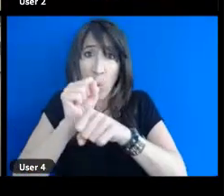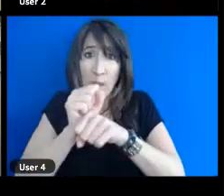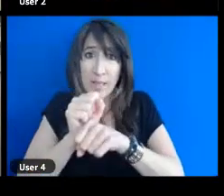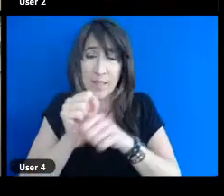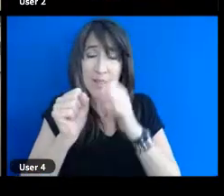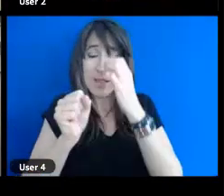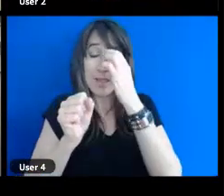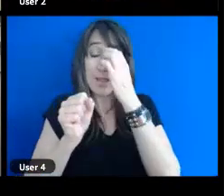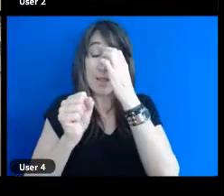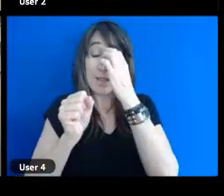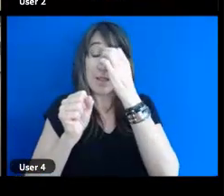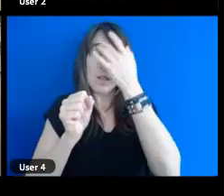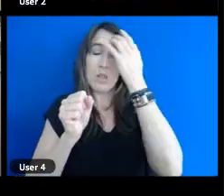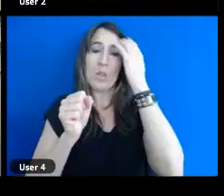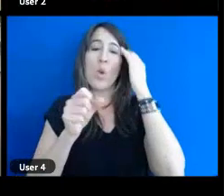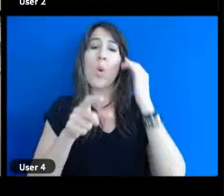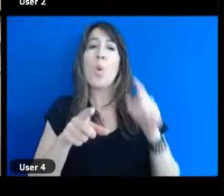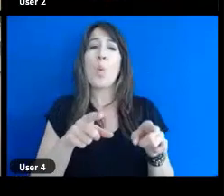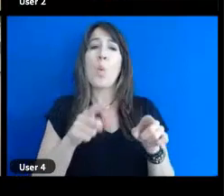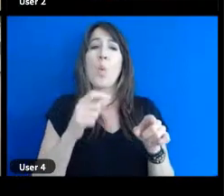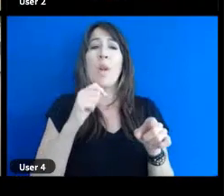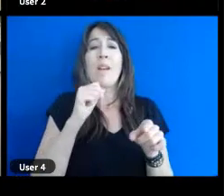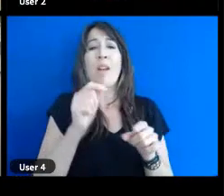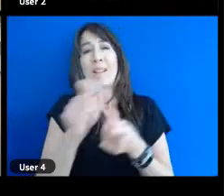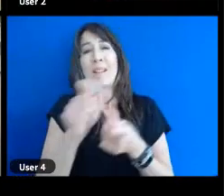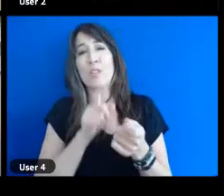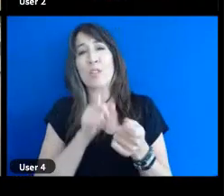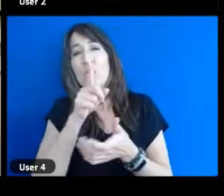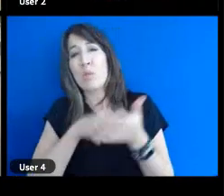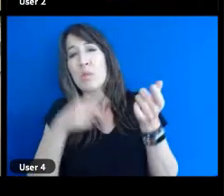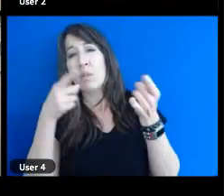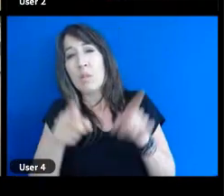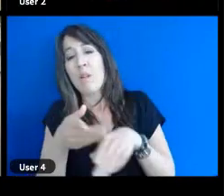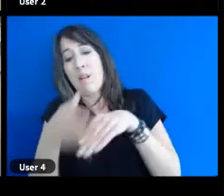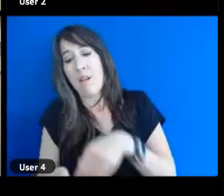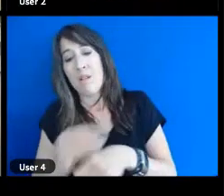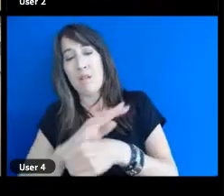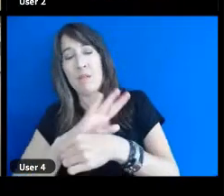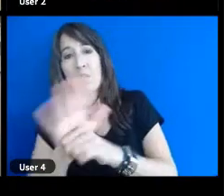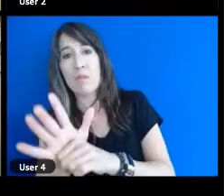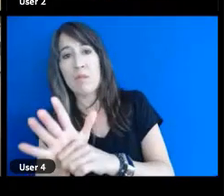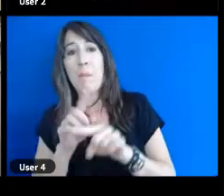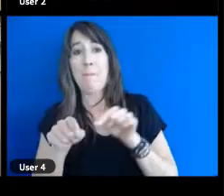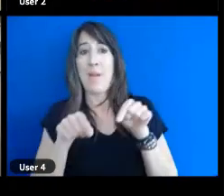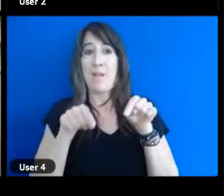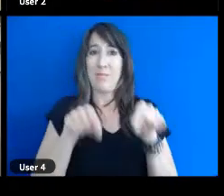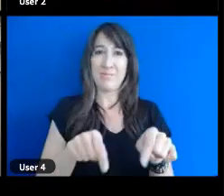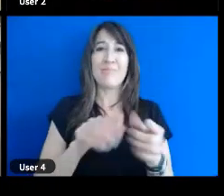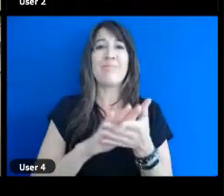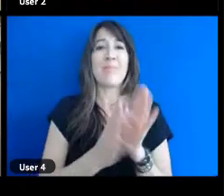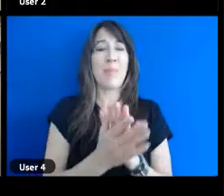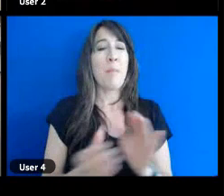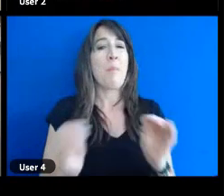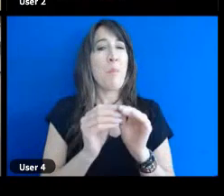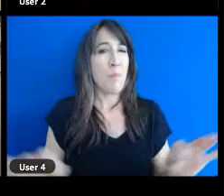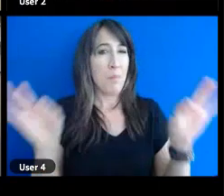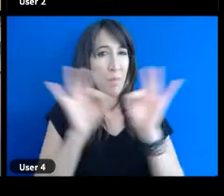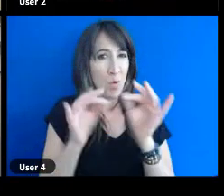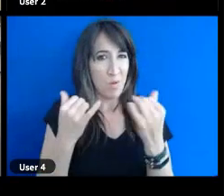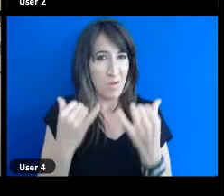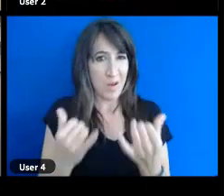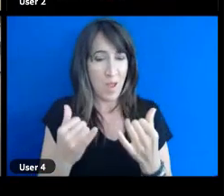We actually have no indication that these advantages will change post-COVID, and